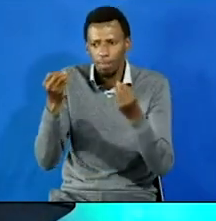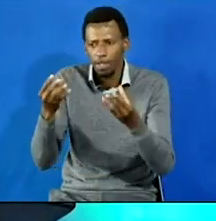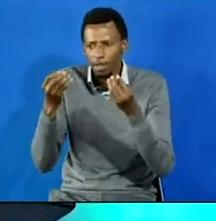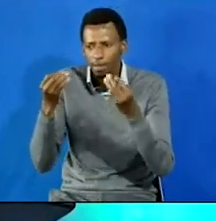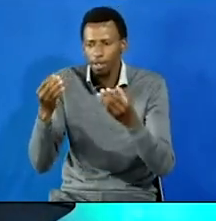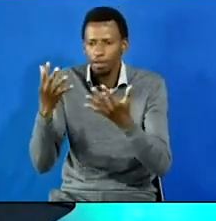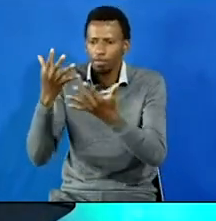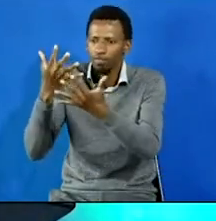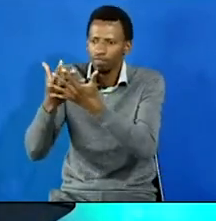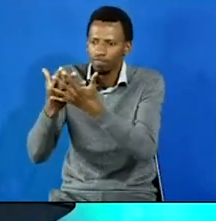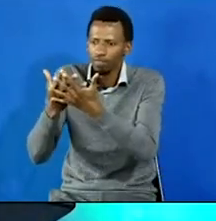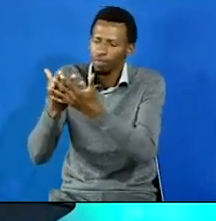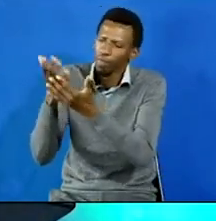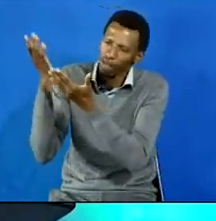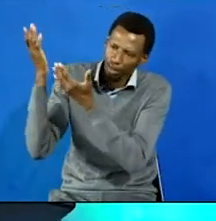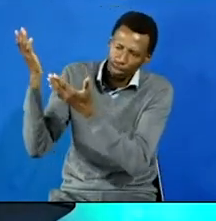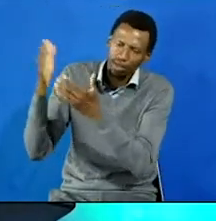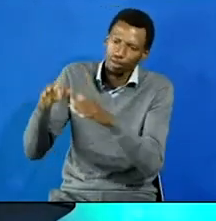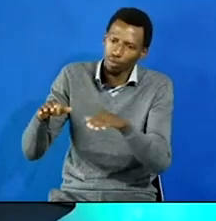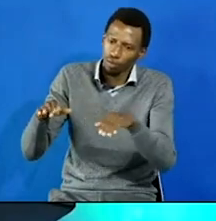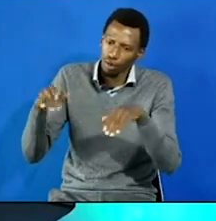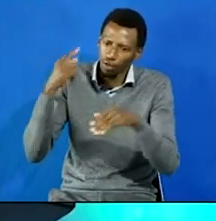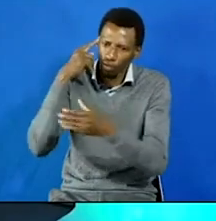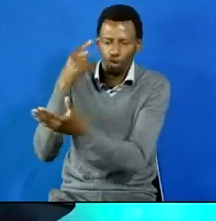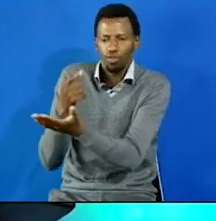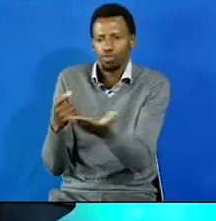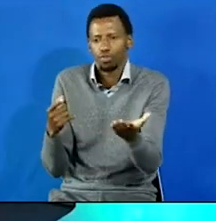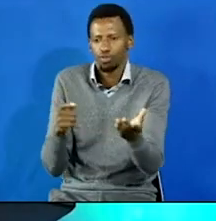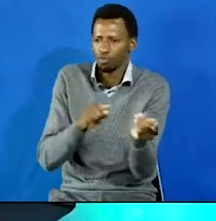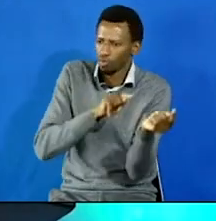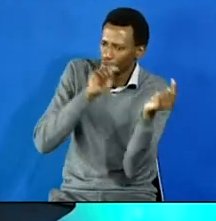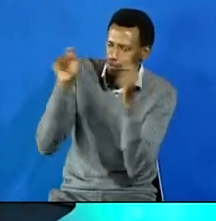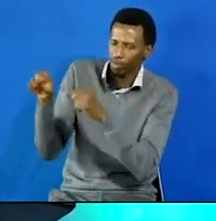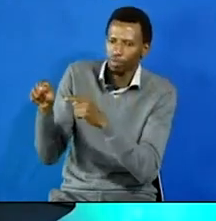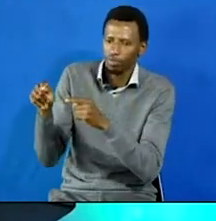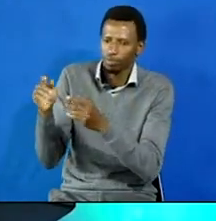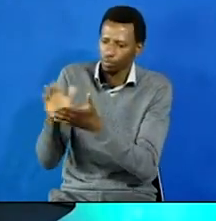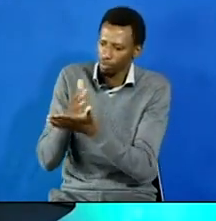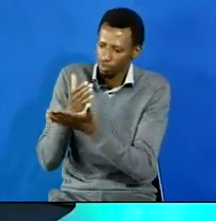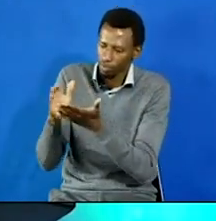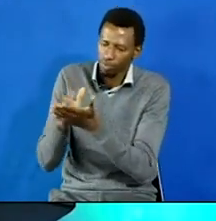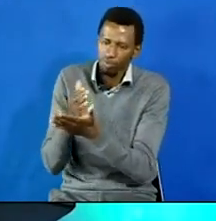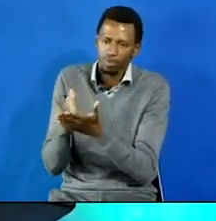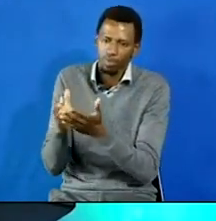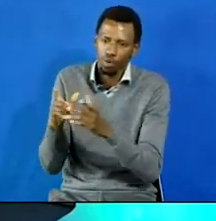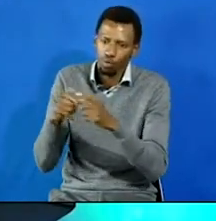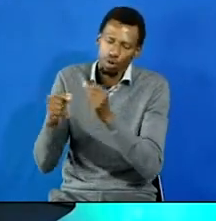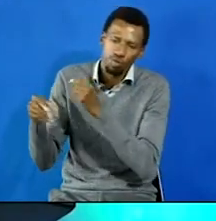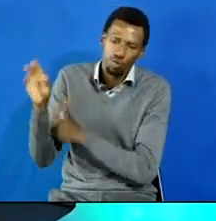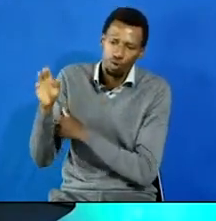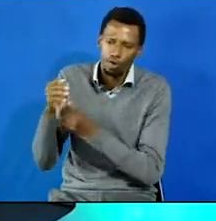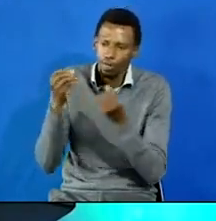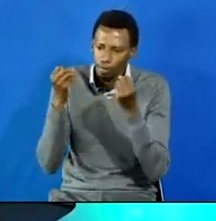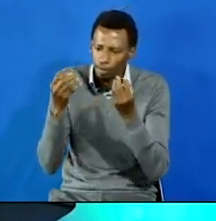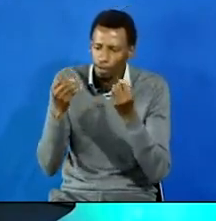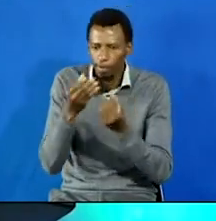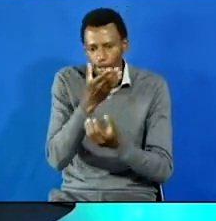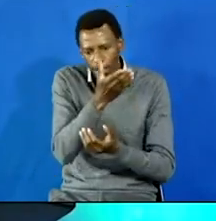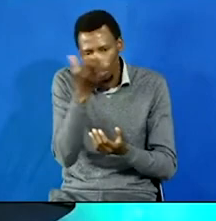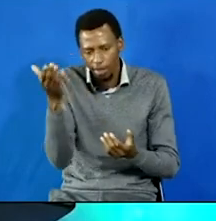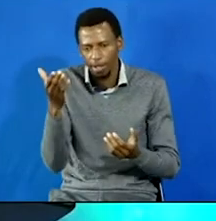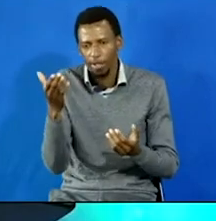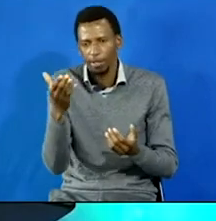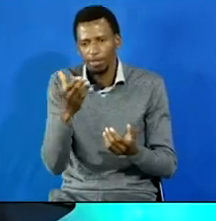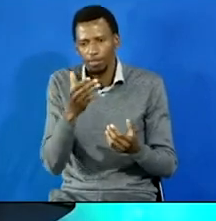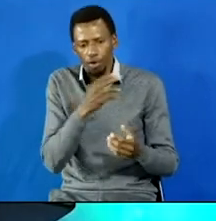you to go and share the word of life with them. There are many hospital beds who are waiting for you to go and share a word of encouragement with